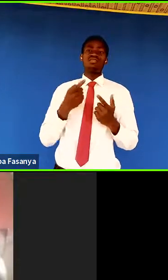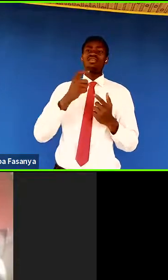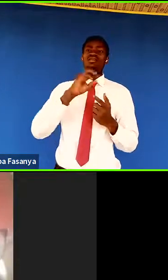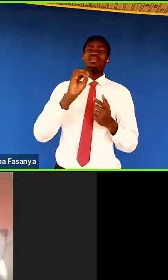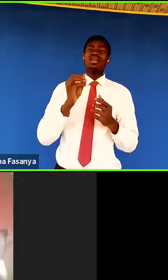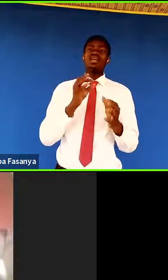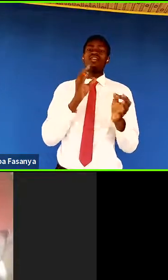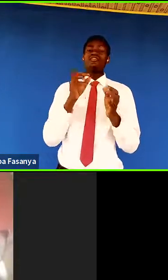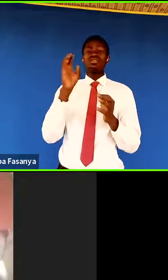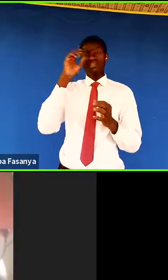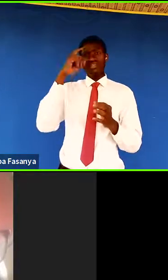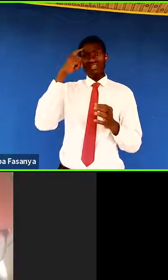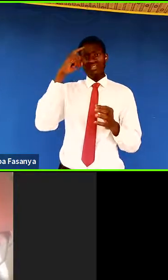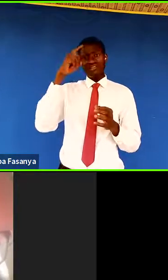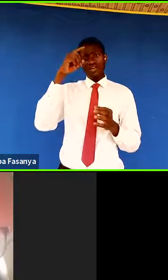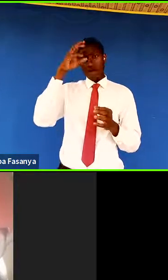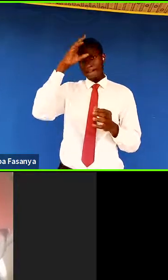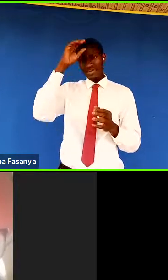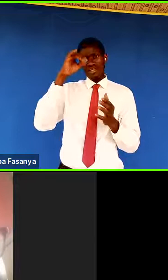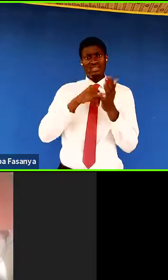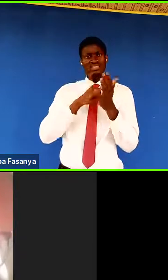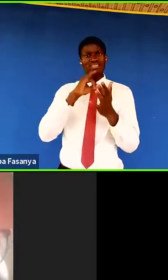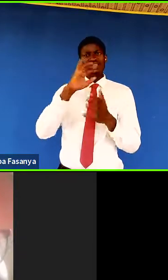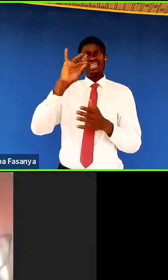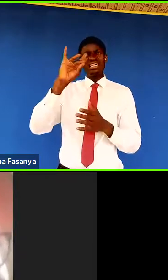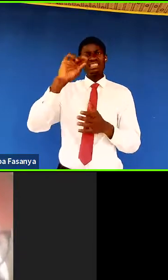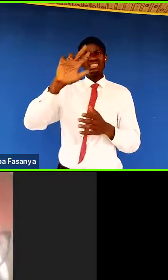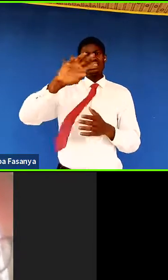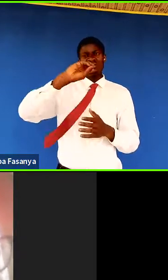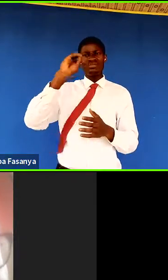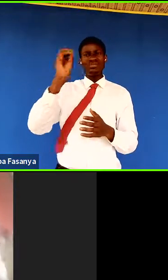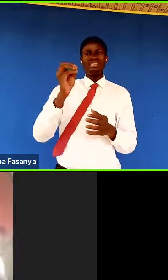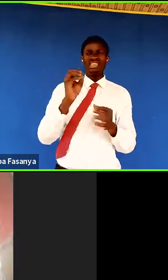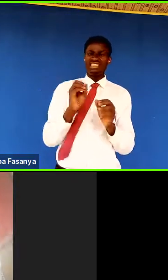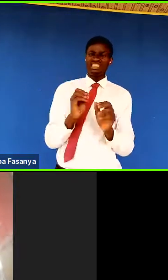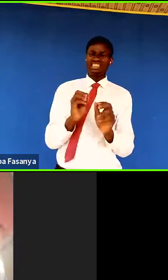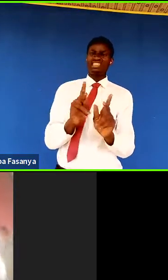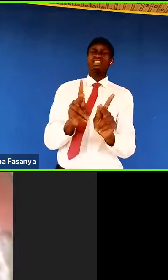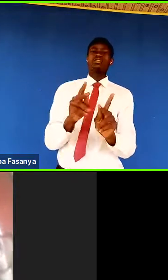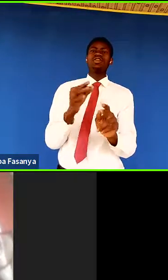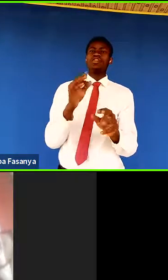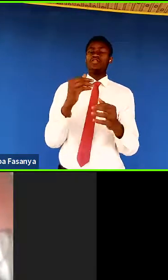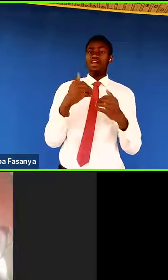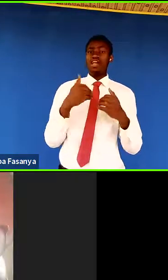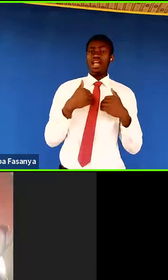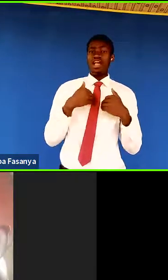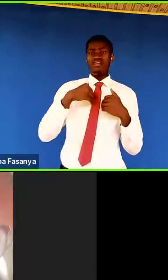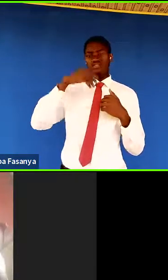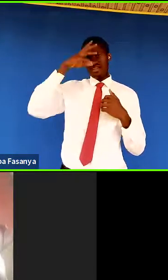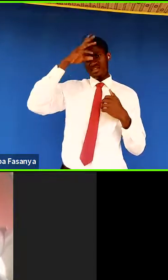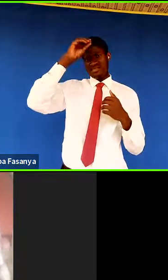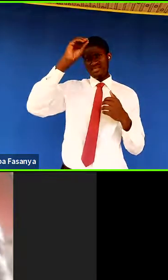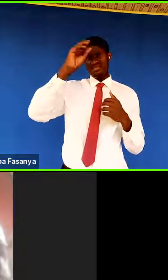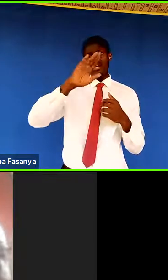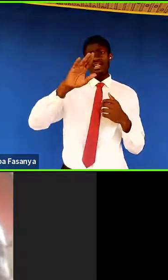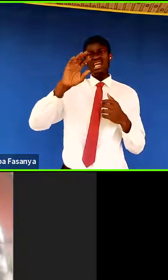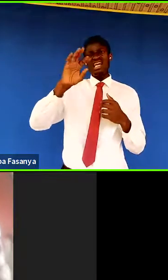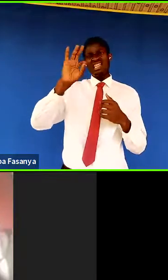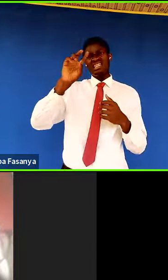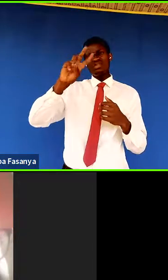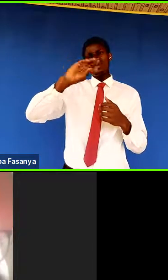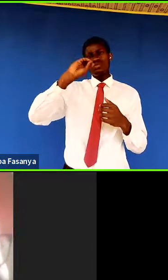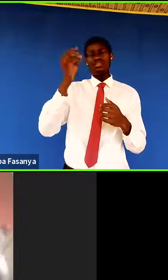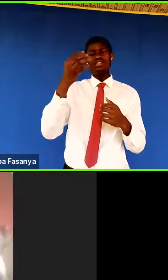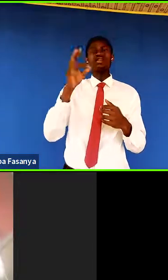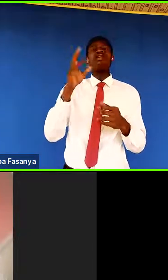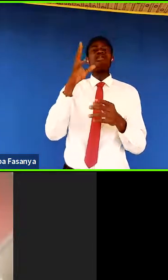83% chance. They have an 83% chance of having the male child, and a 92% chance of having a female